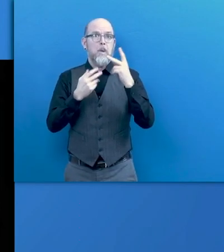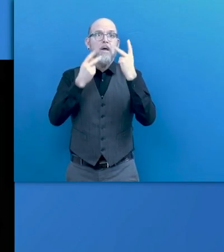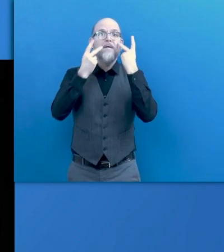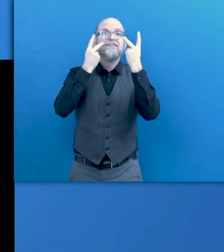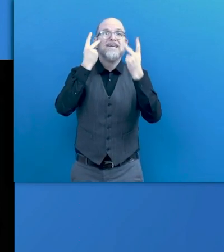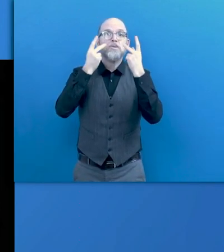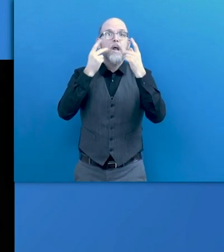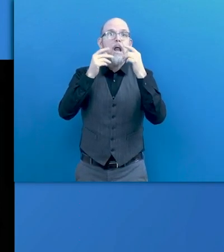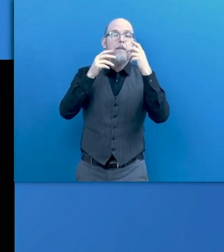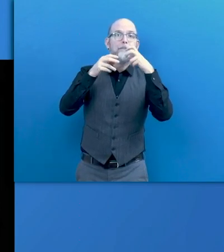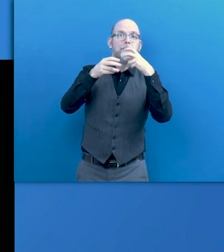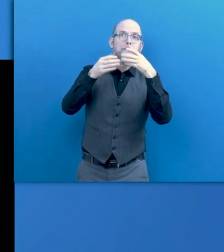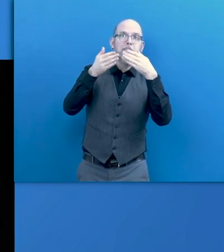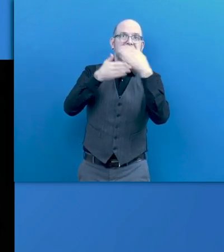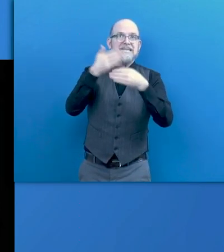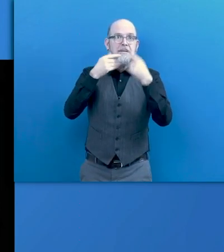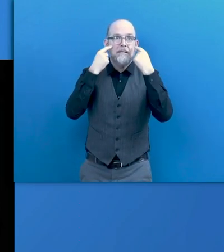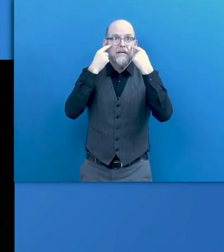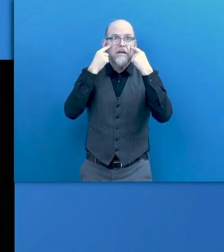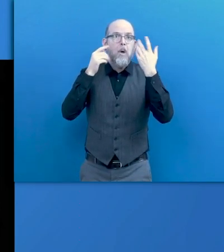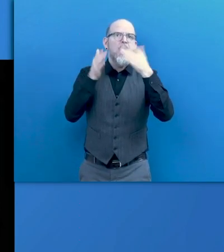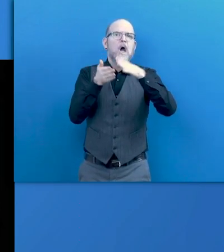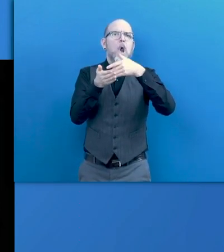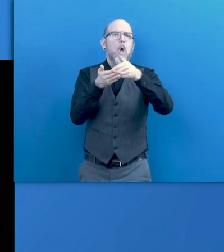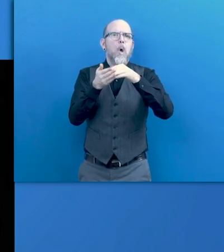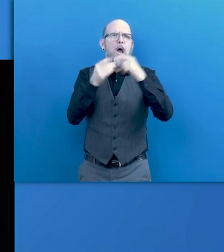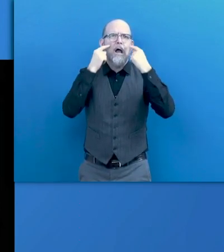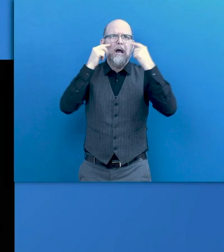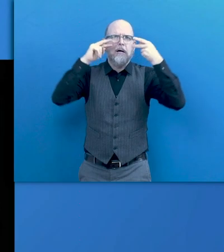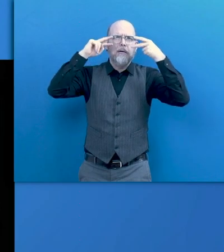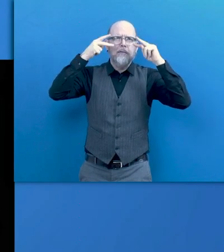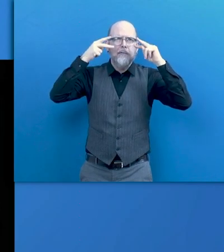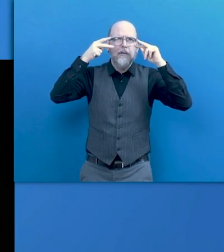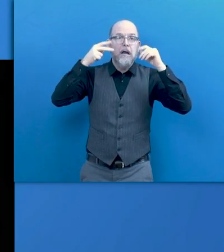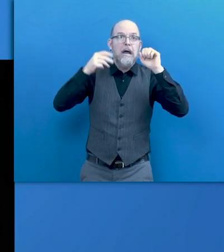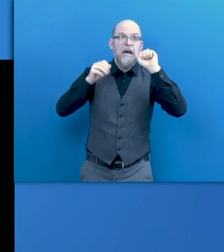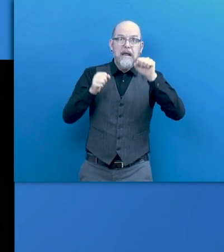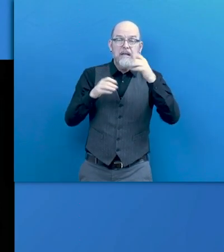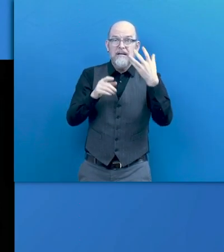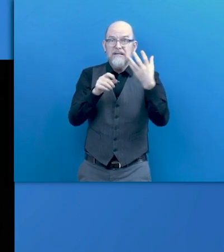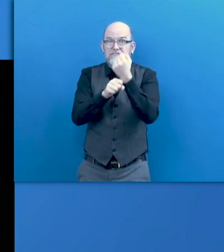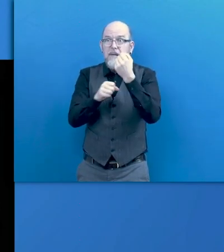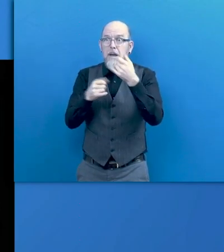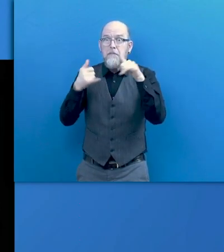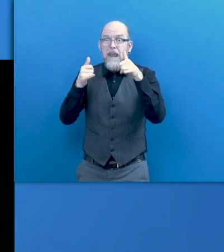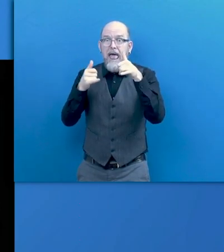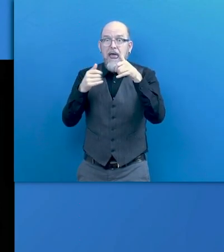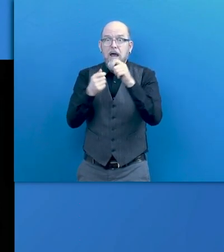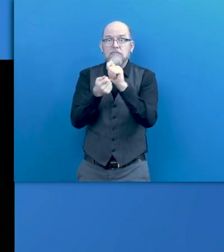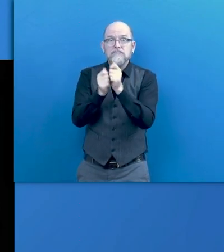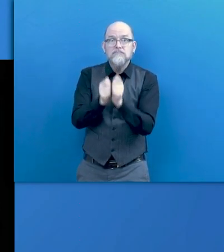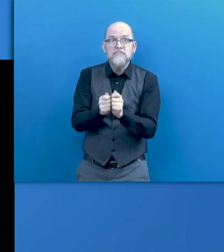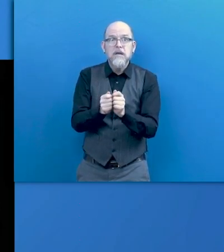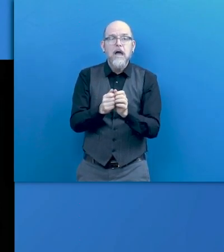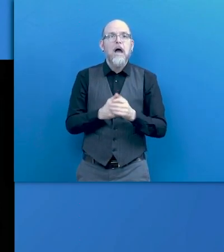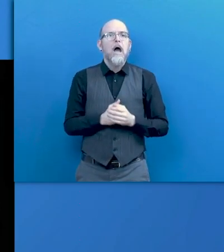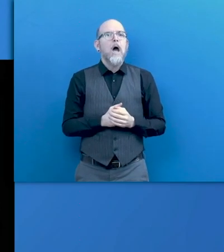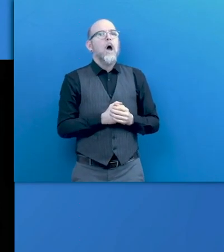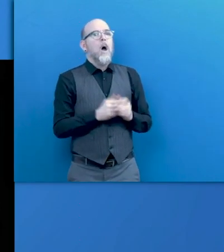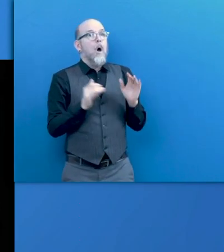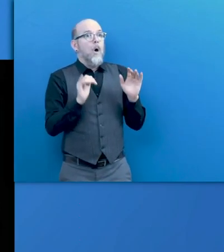people with a visual impairment. Something like colorblindness is possible to implement, but